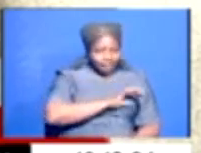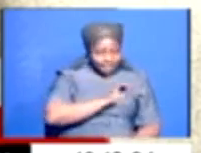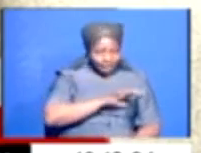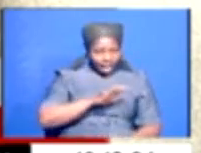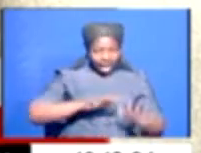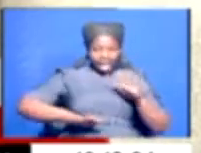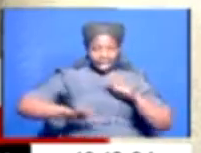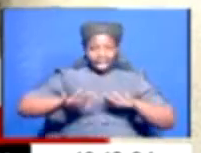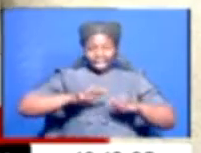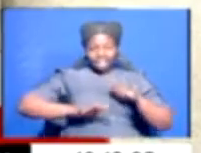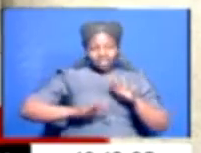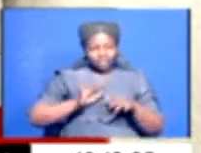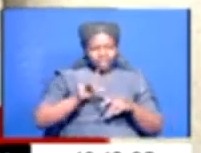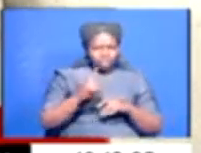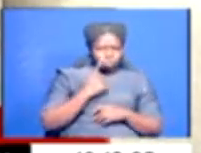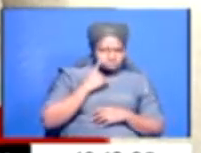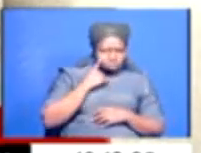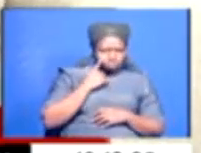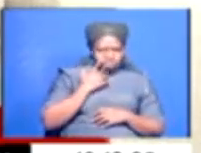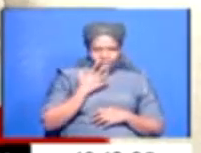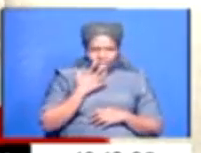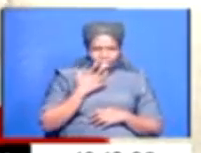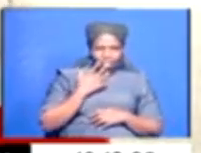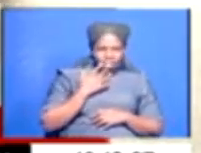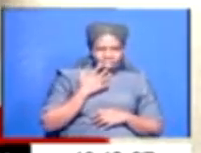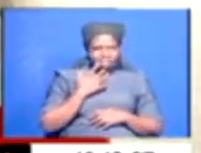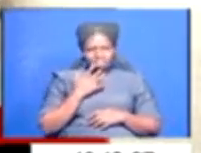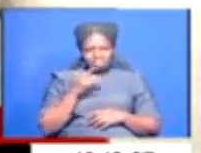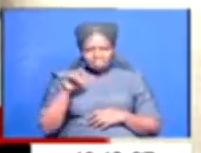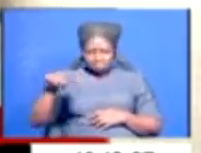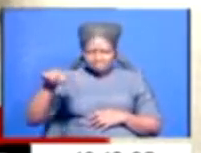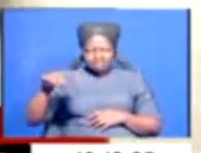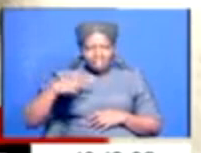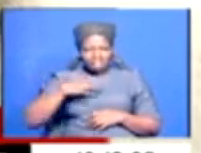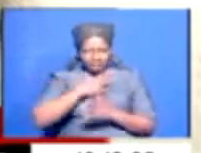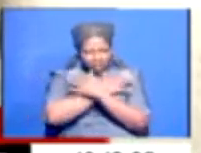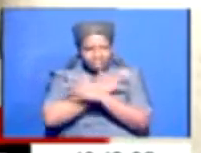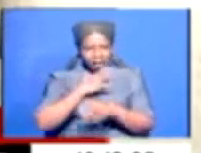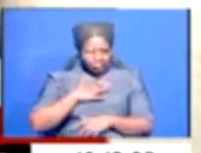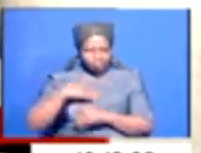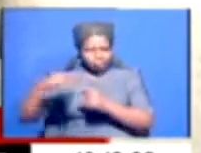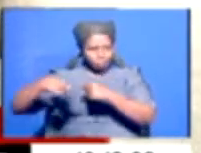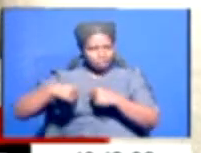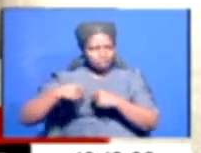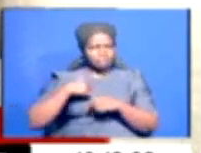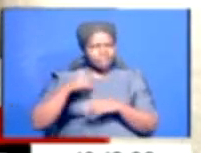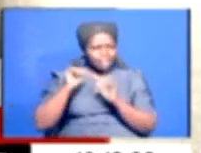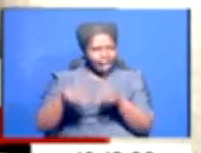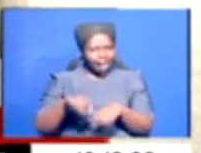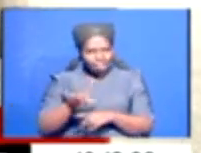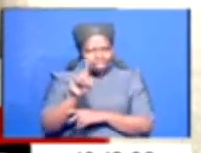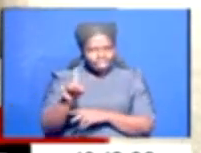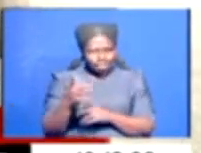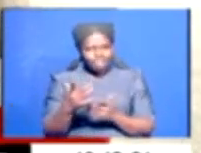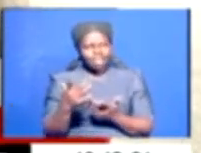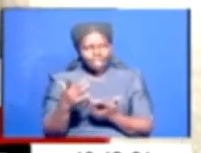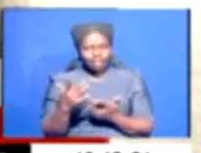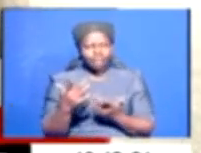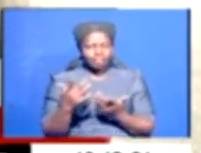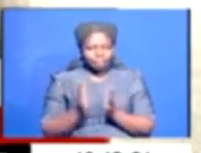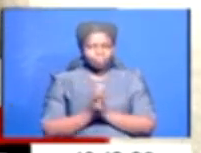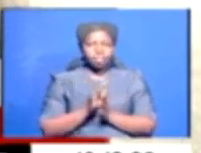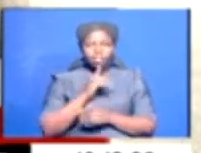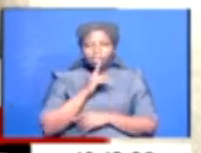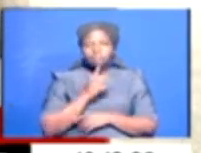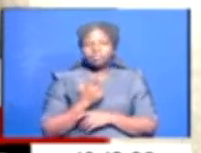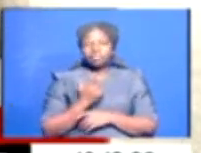Kwanza unafikiria, ama huyu mwenzangu anaweza leo, anaweza nishinda. So